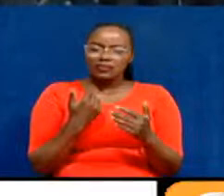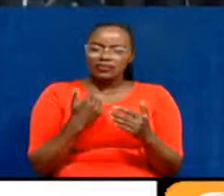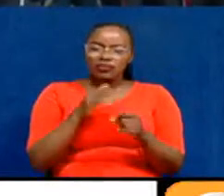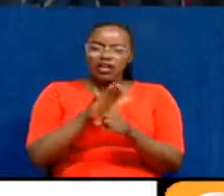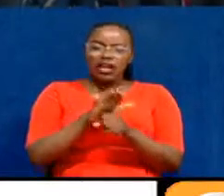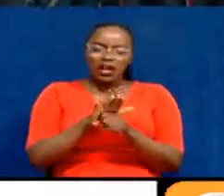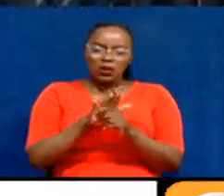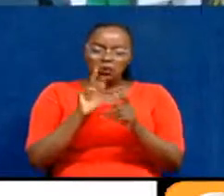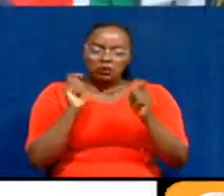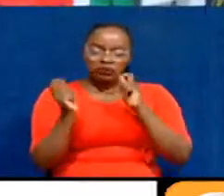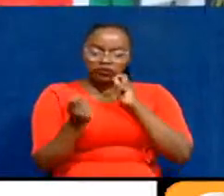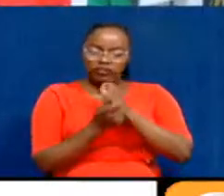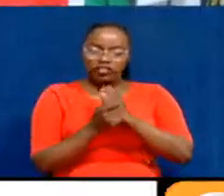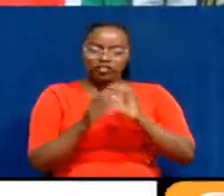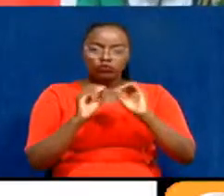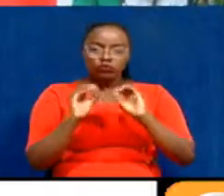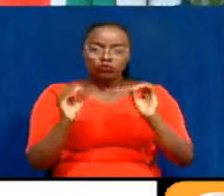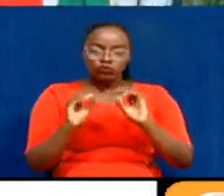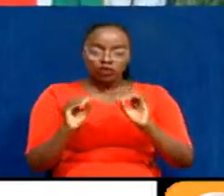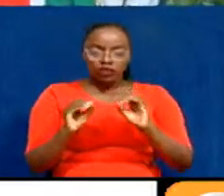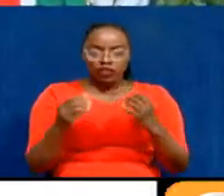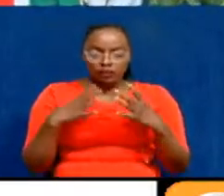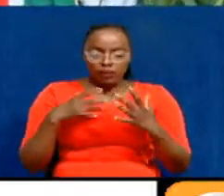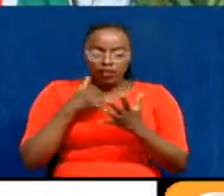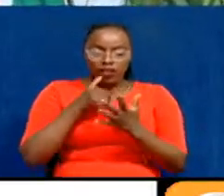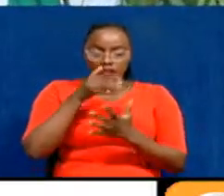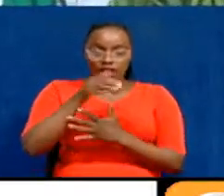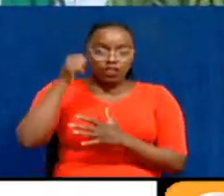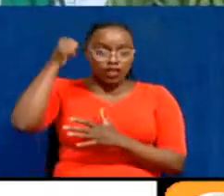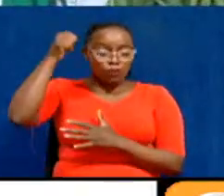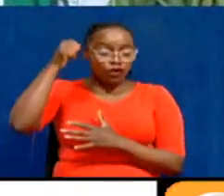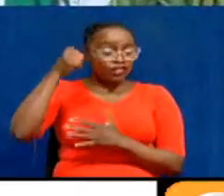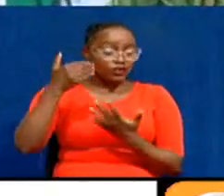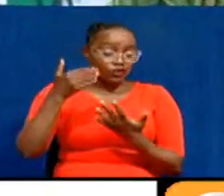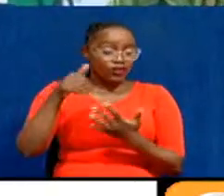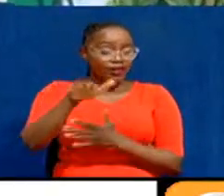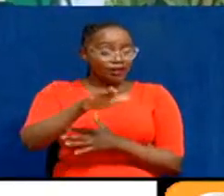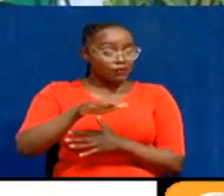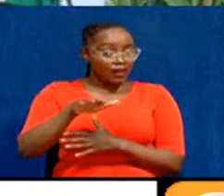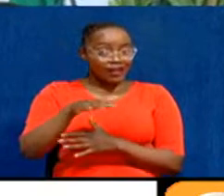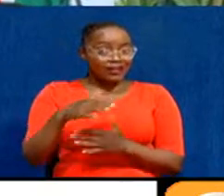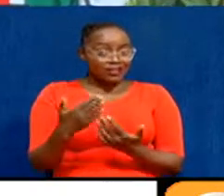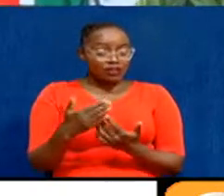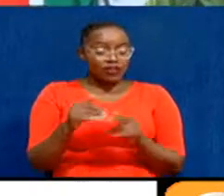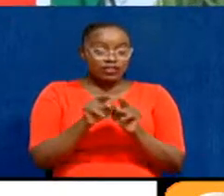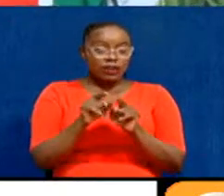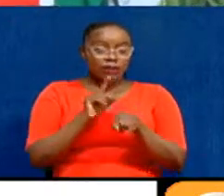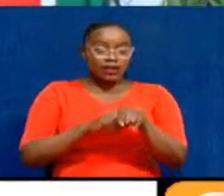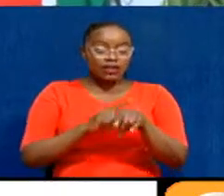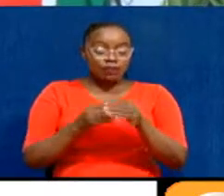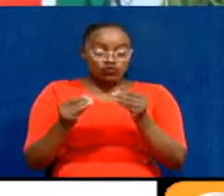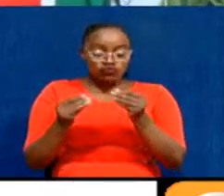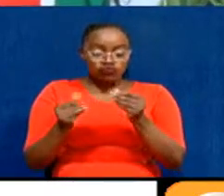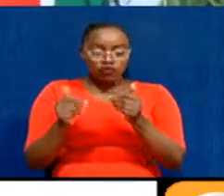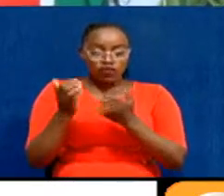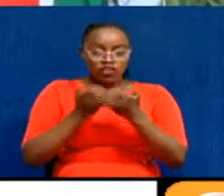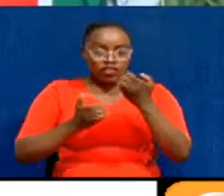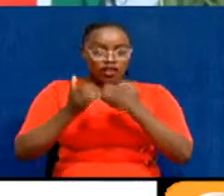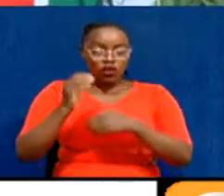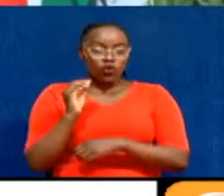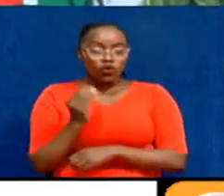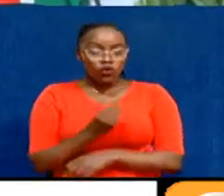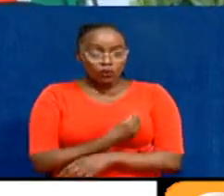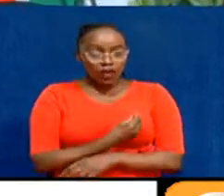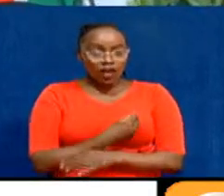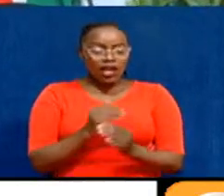not so much has changed in terms of the key players in the political scene. And so probably even as we fix our economy, as we